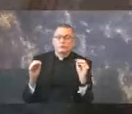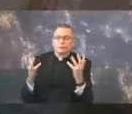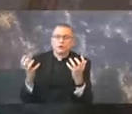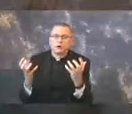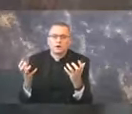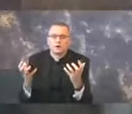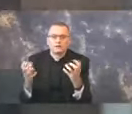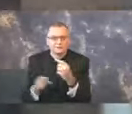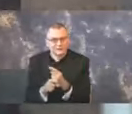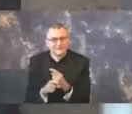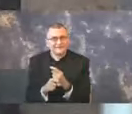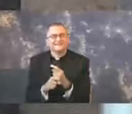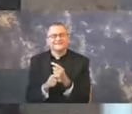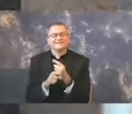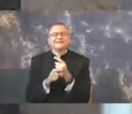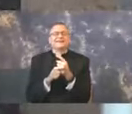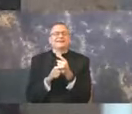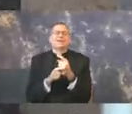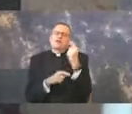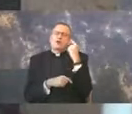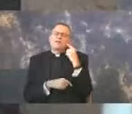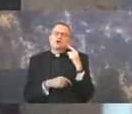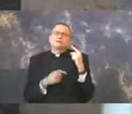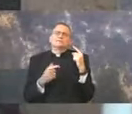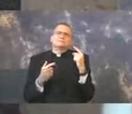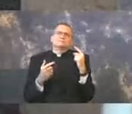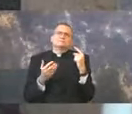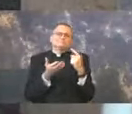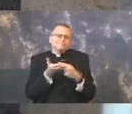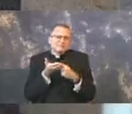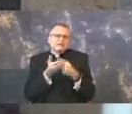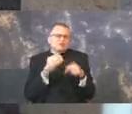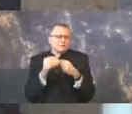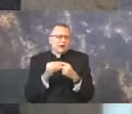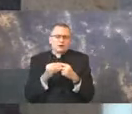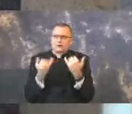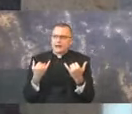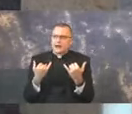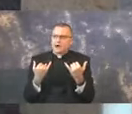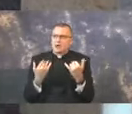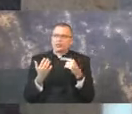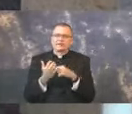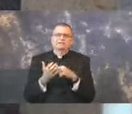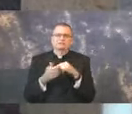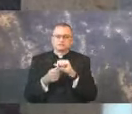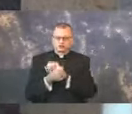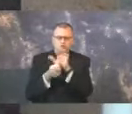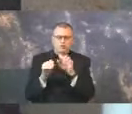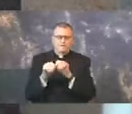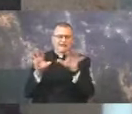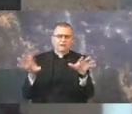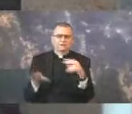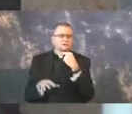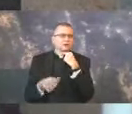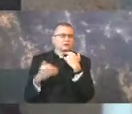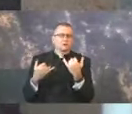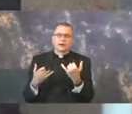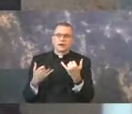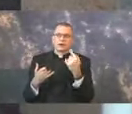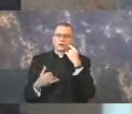We've probably all heard many of the comments that have been made about how meaningful it is at this unprecedented moment to even be able to attend